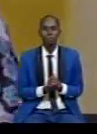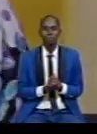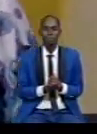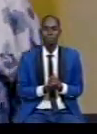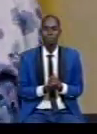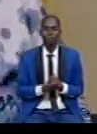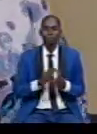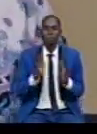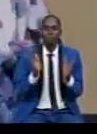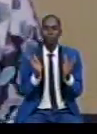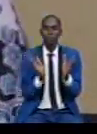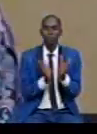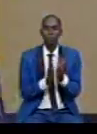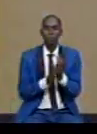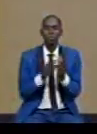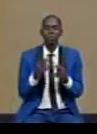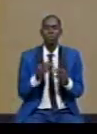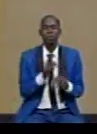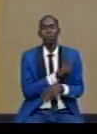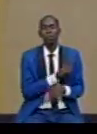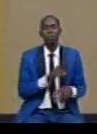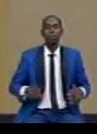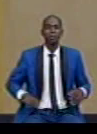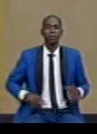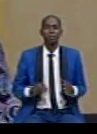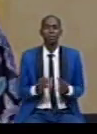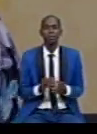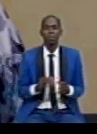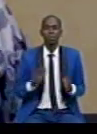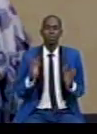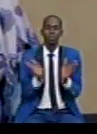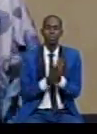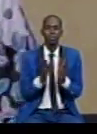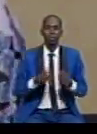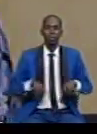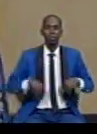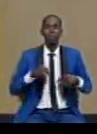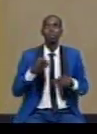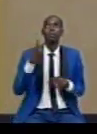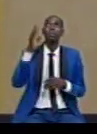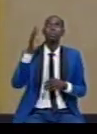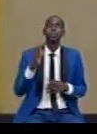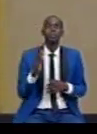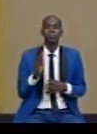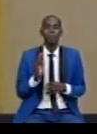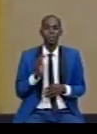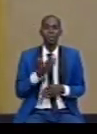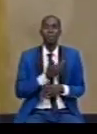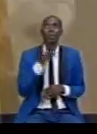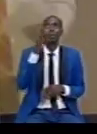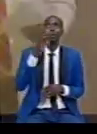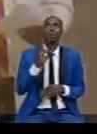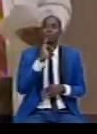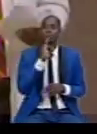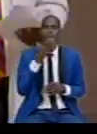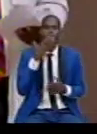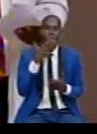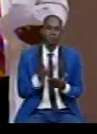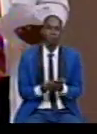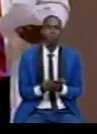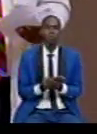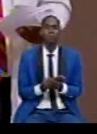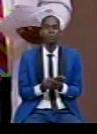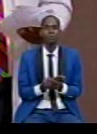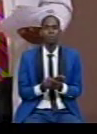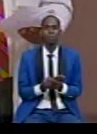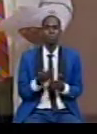Church, praise the name of the Lord. Praise the living God. Our God is good. My